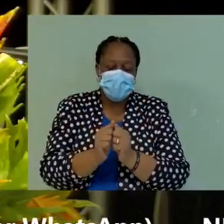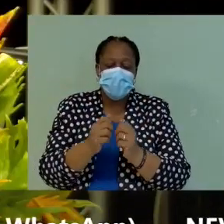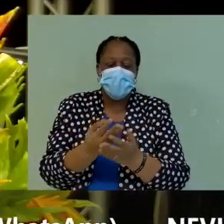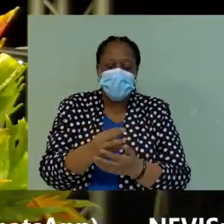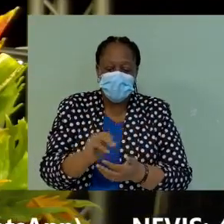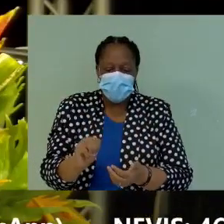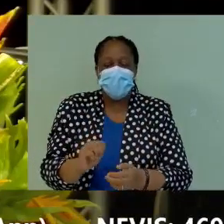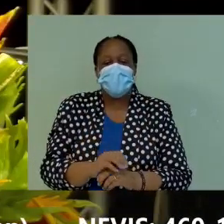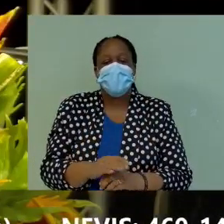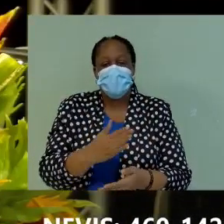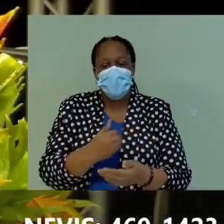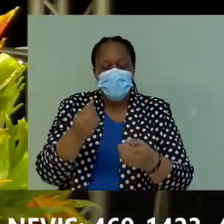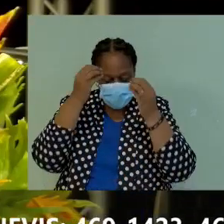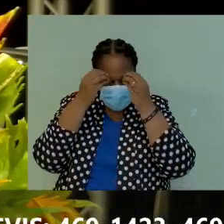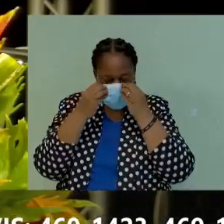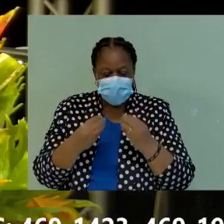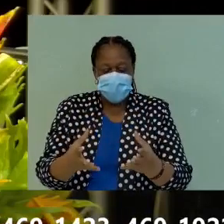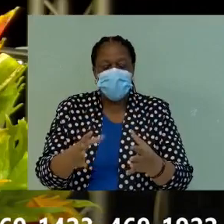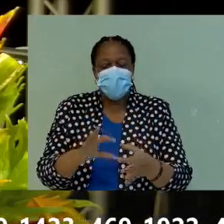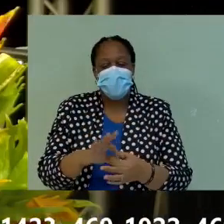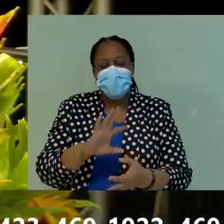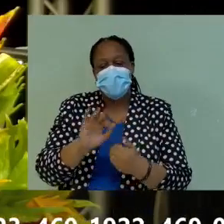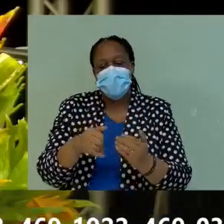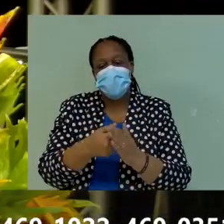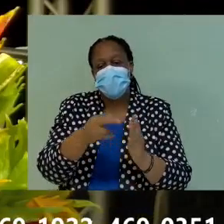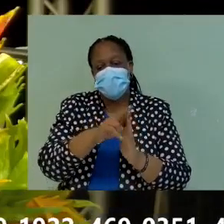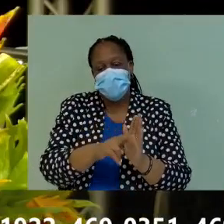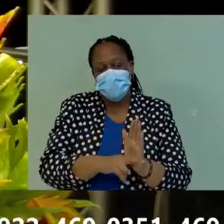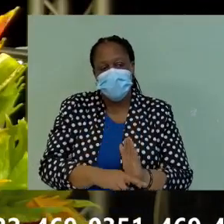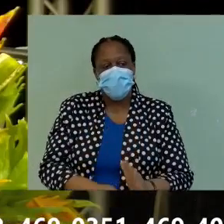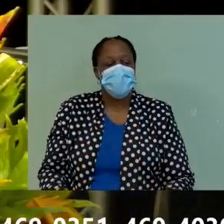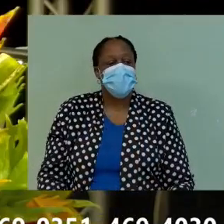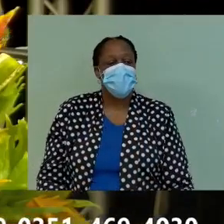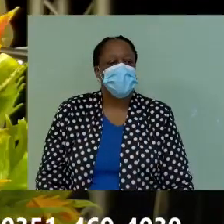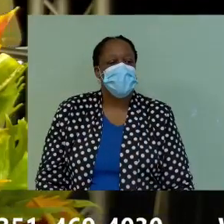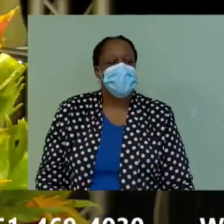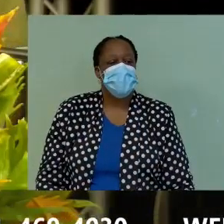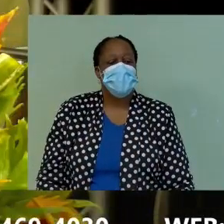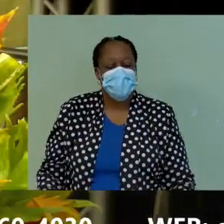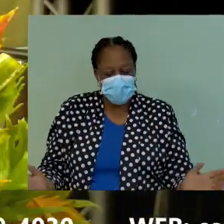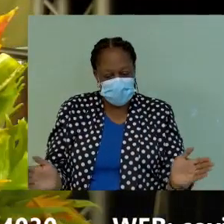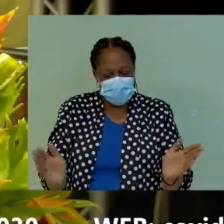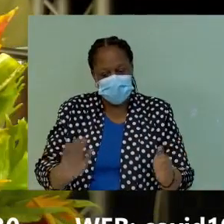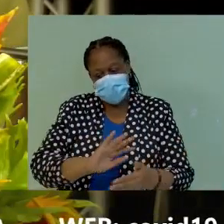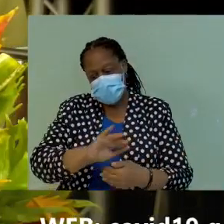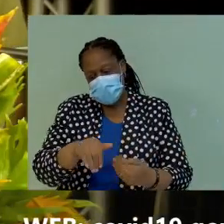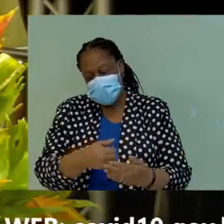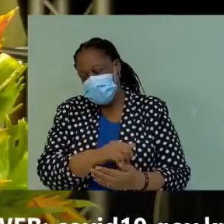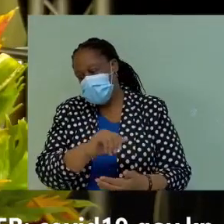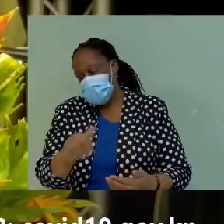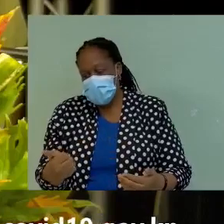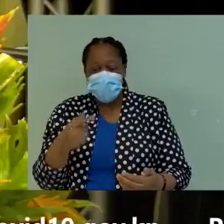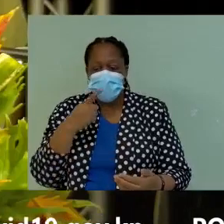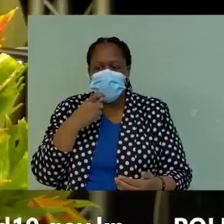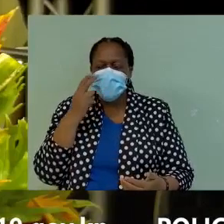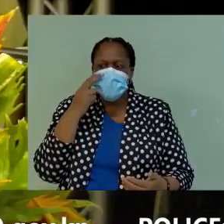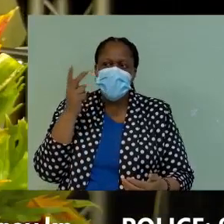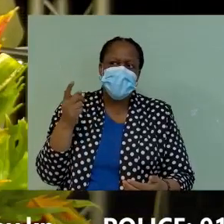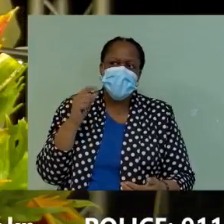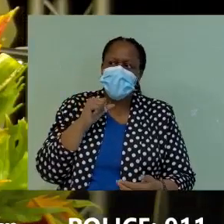regulations, and asks that you do your part by encouraging those around you who you see may be in violation to